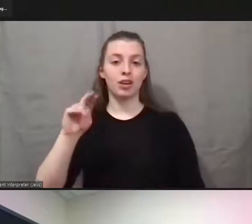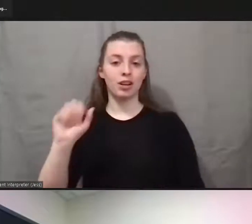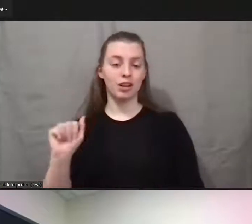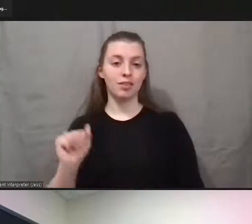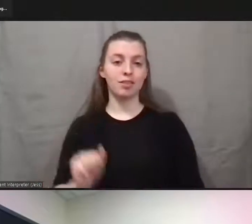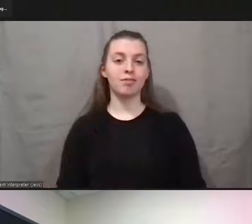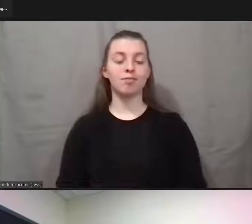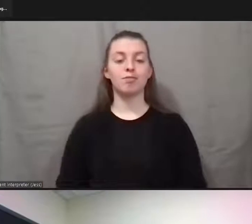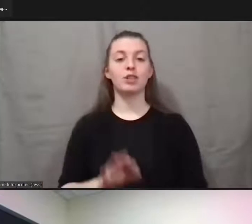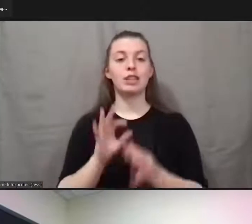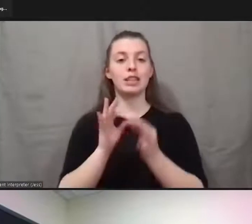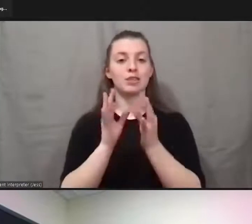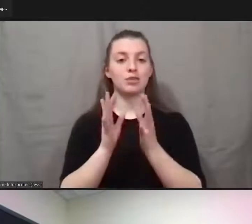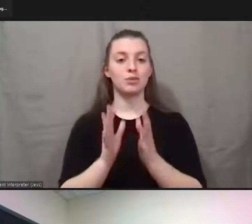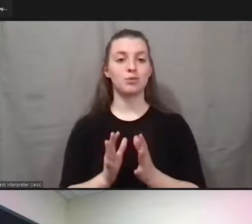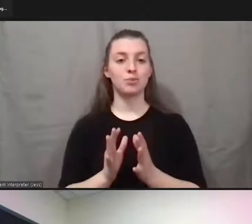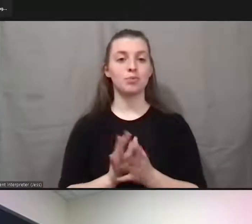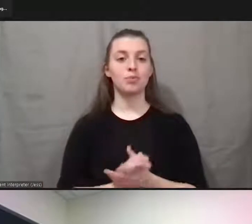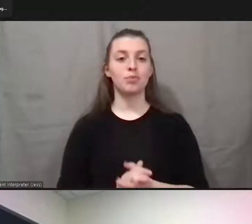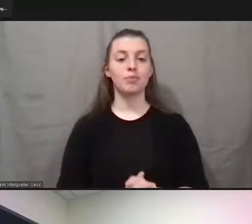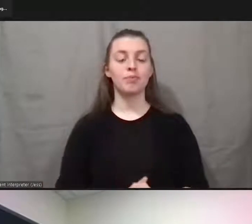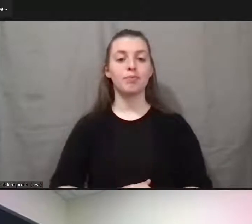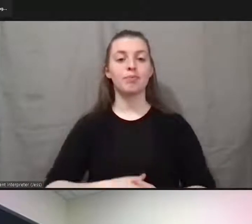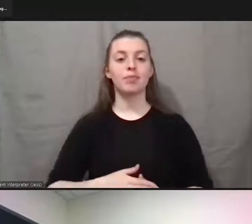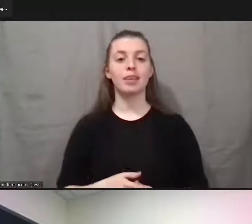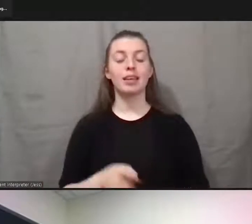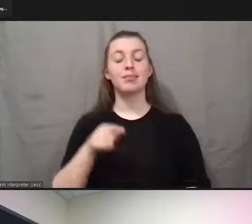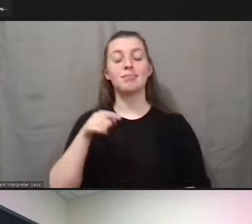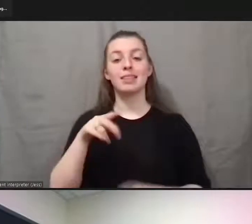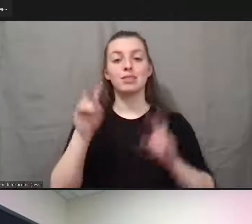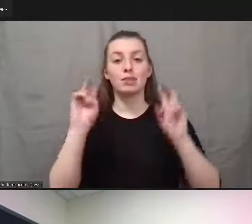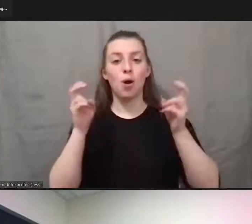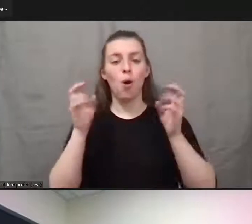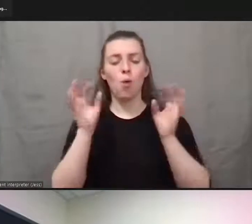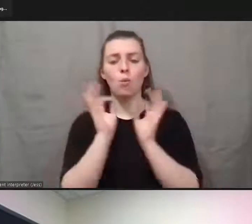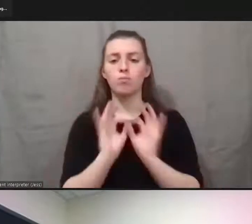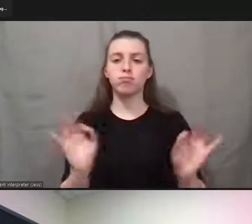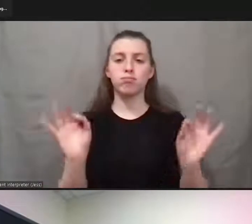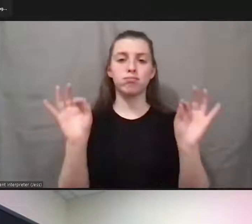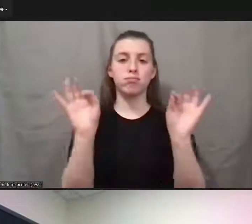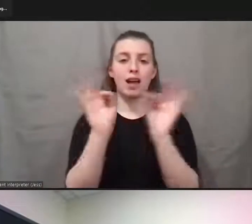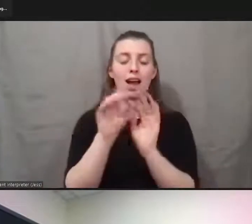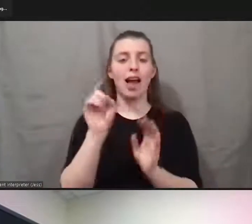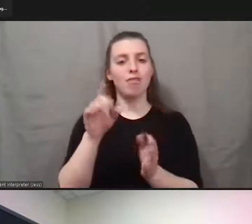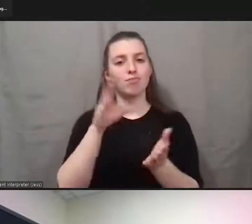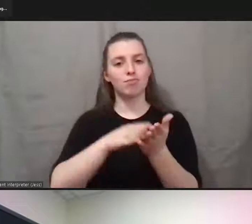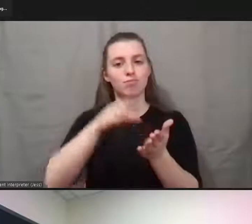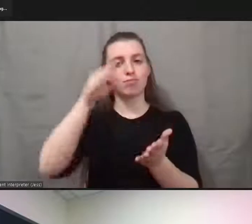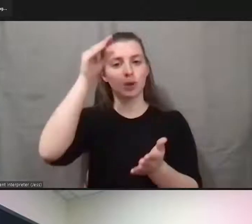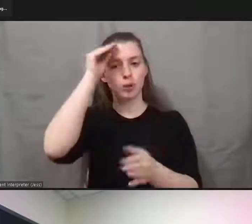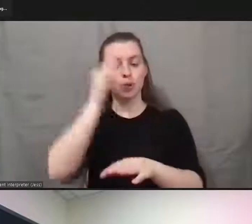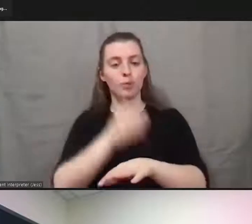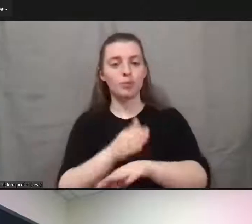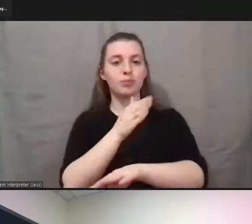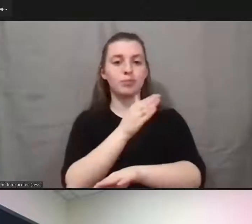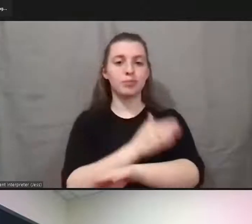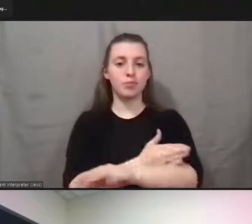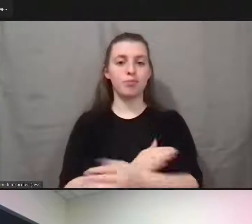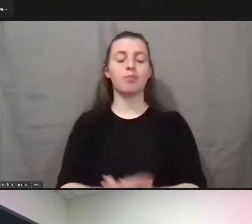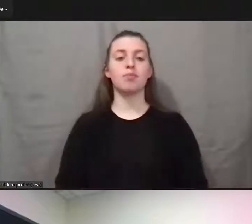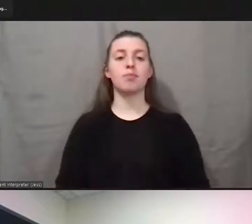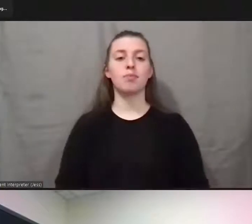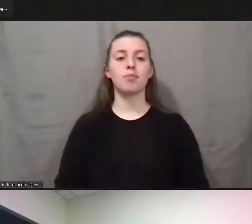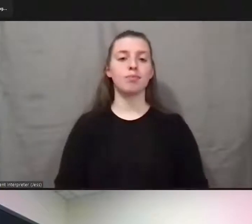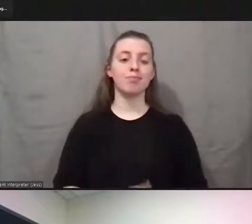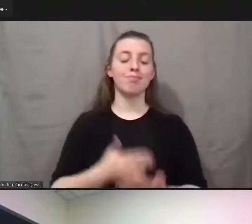much. This is an extremely important topic that we all need to learn more about. We so appreciate you